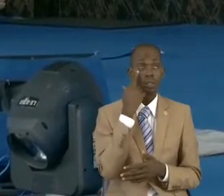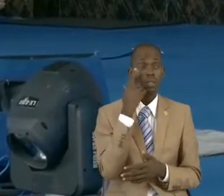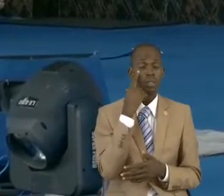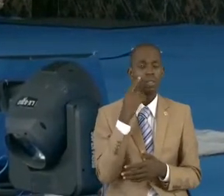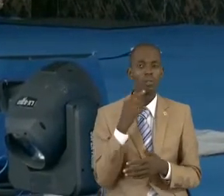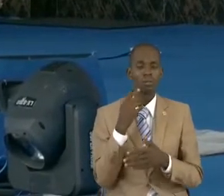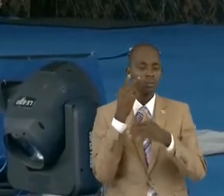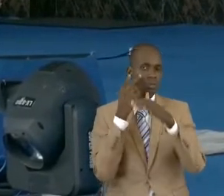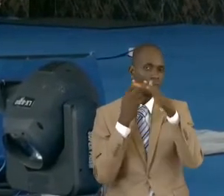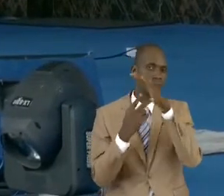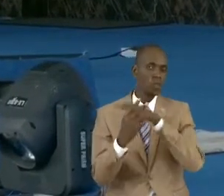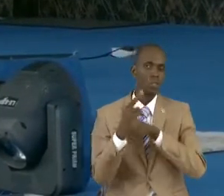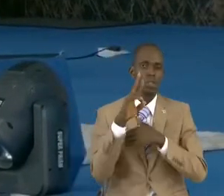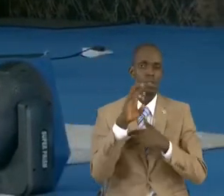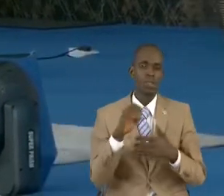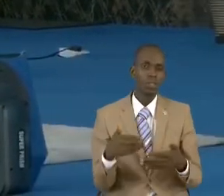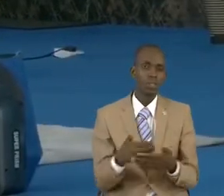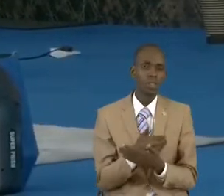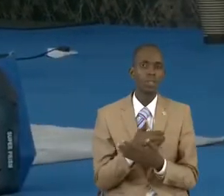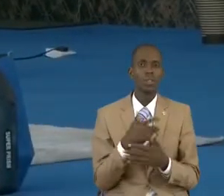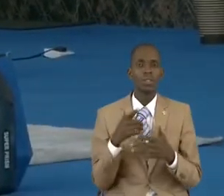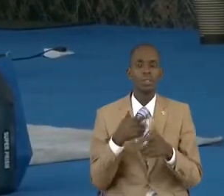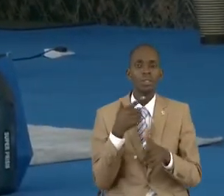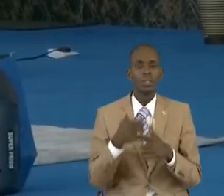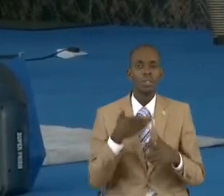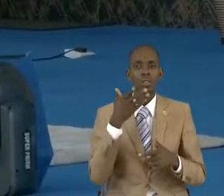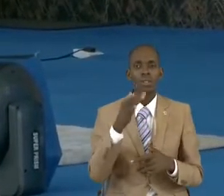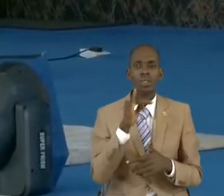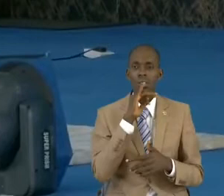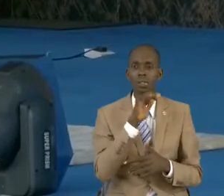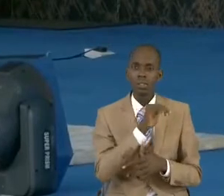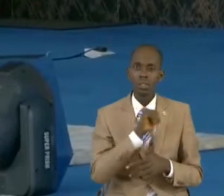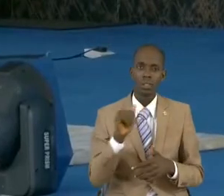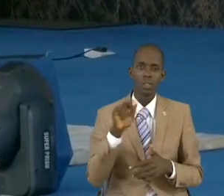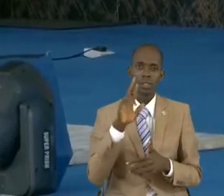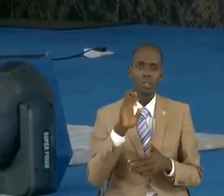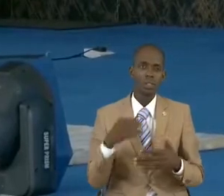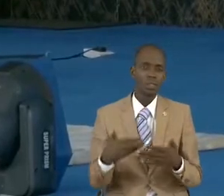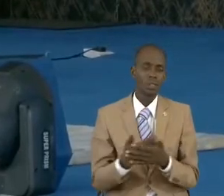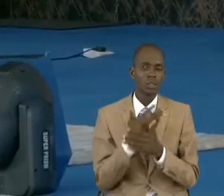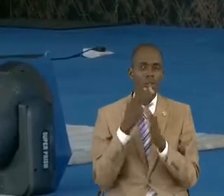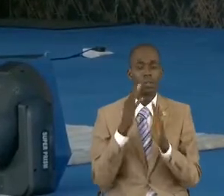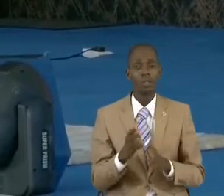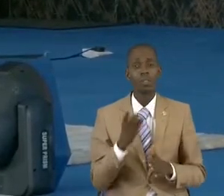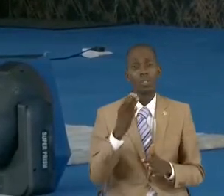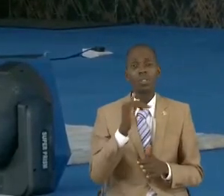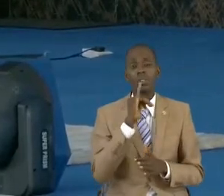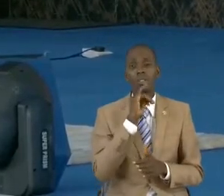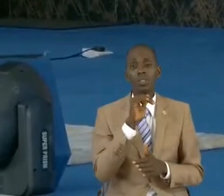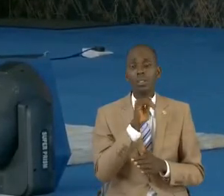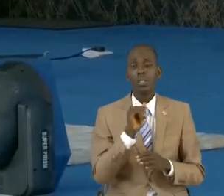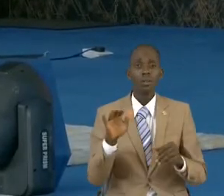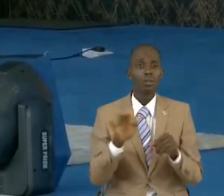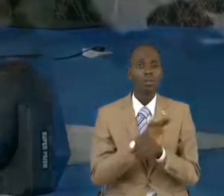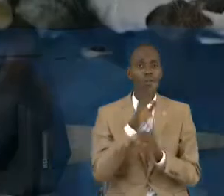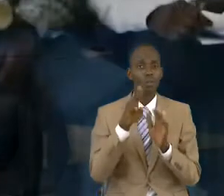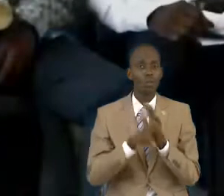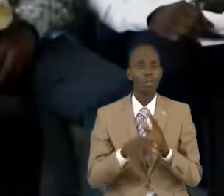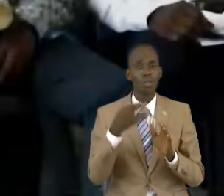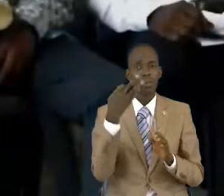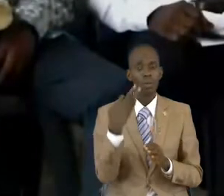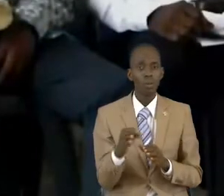vision renewed. There is a renewal. There is the fullness of renewal by